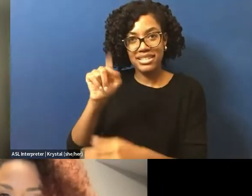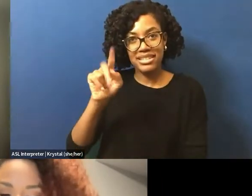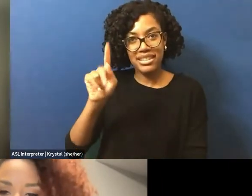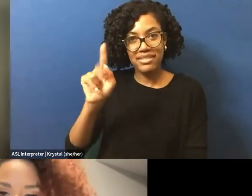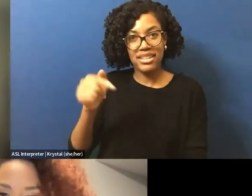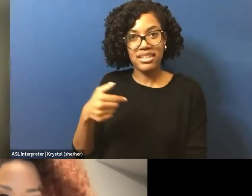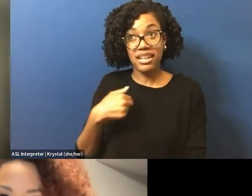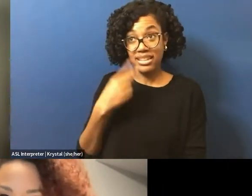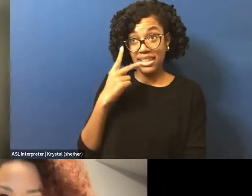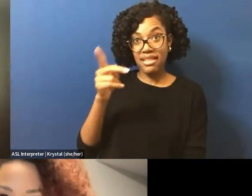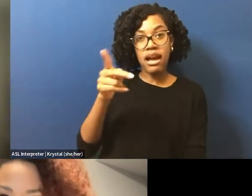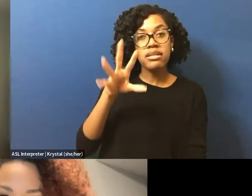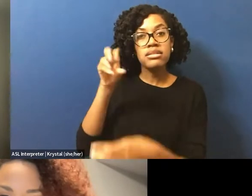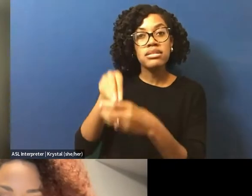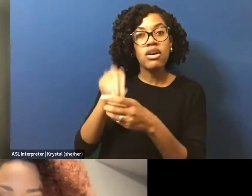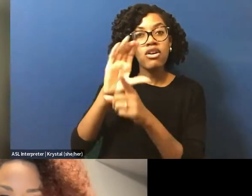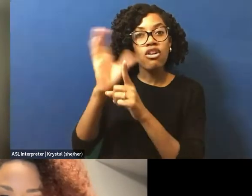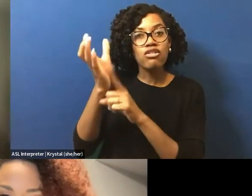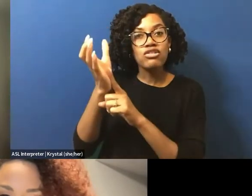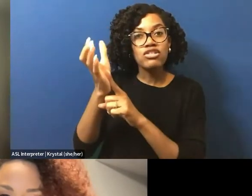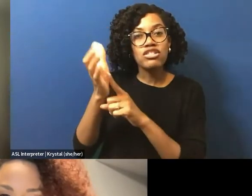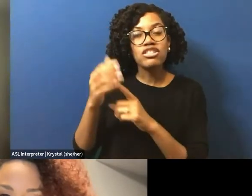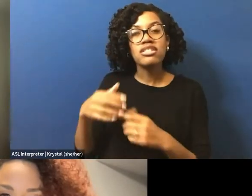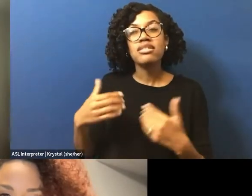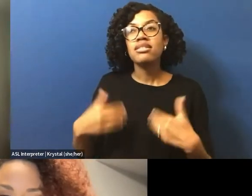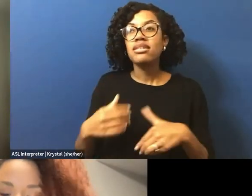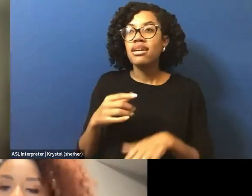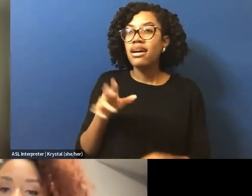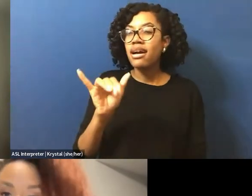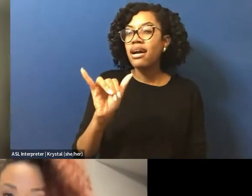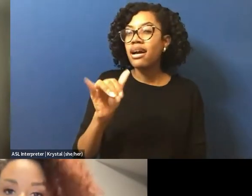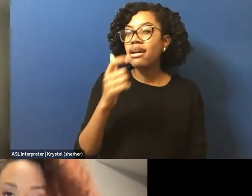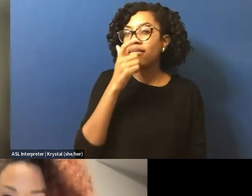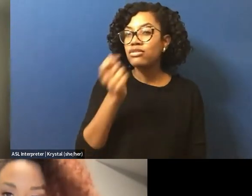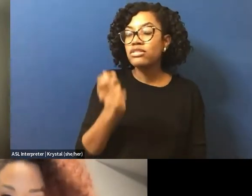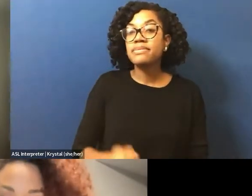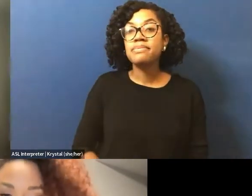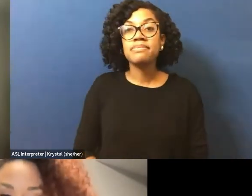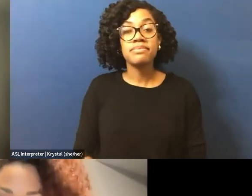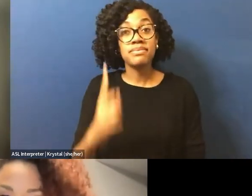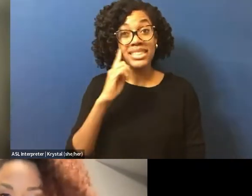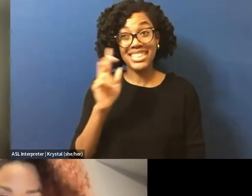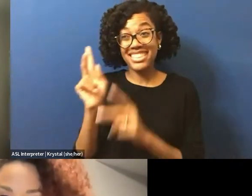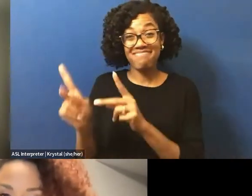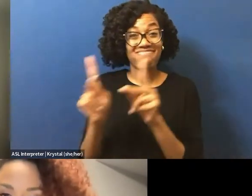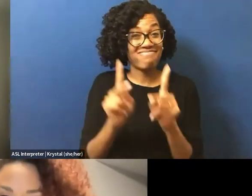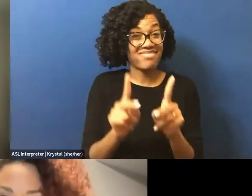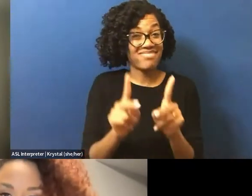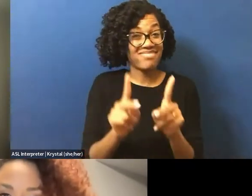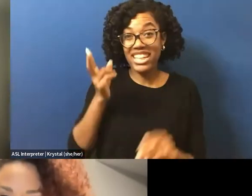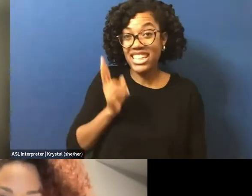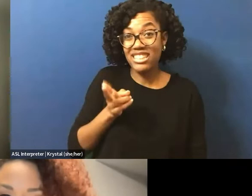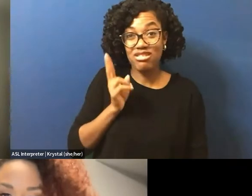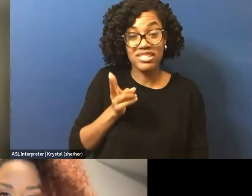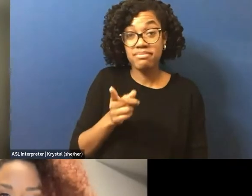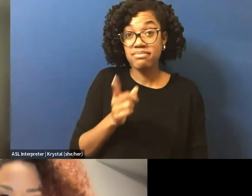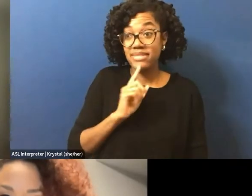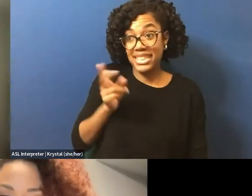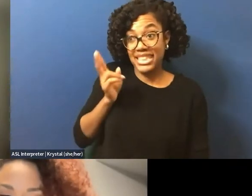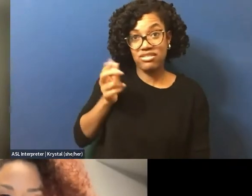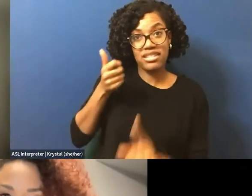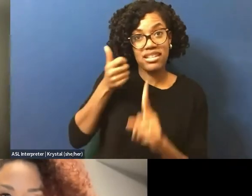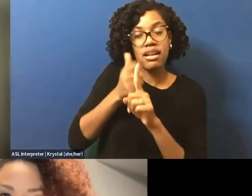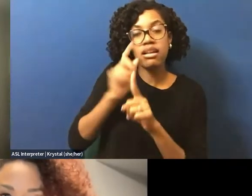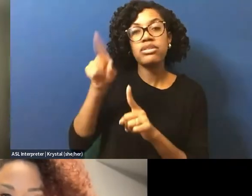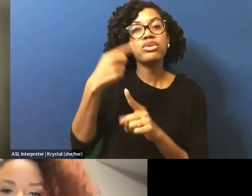culturally. And what's really amazing, I think, about history in general is that that's exactly what it is, a set of collective stories we